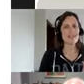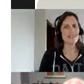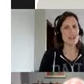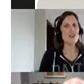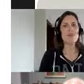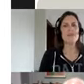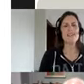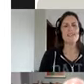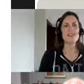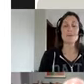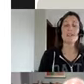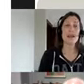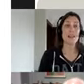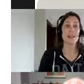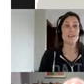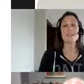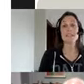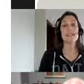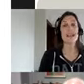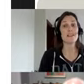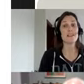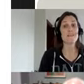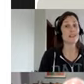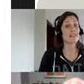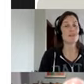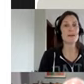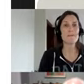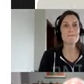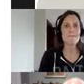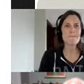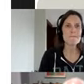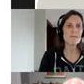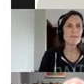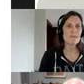me that they know that this is not the shortest path. This is just an aesthetic thing that they're doing.